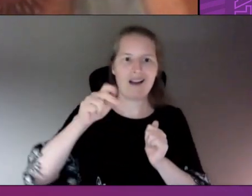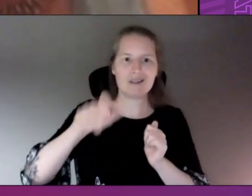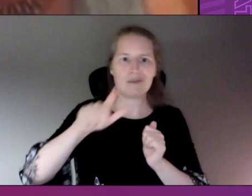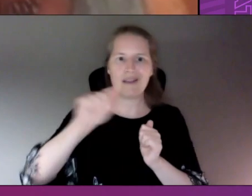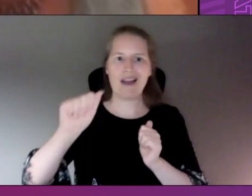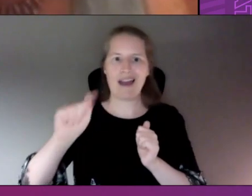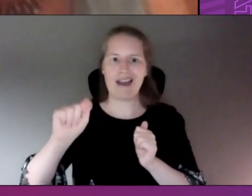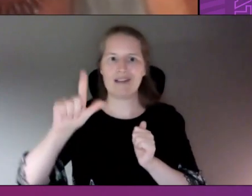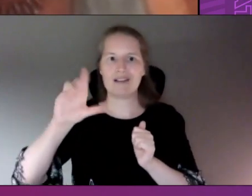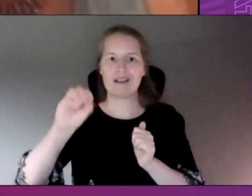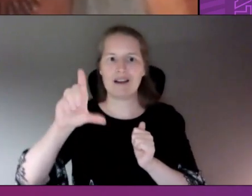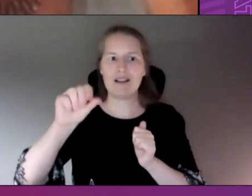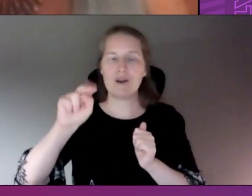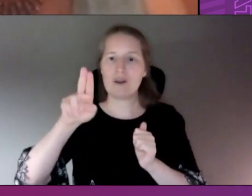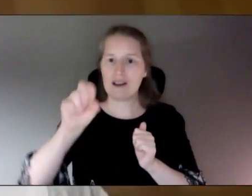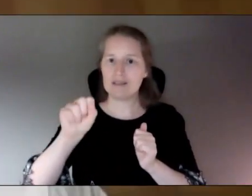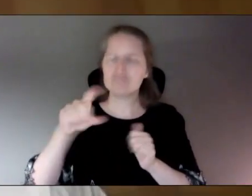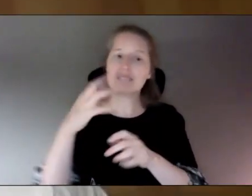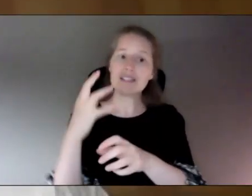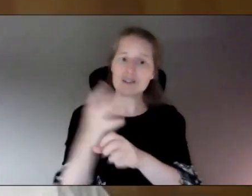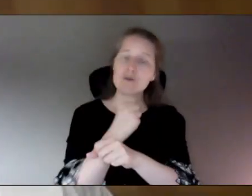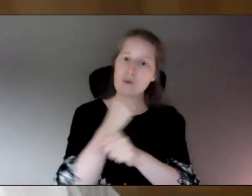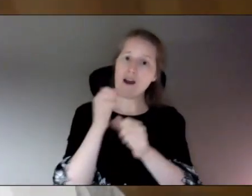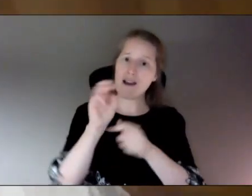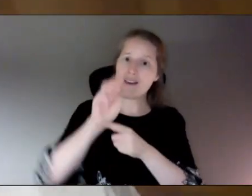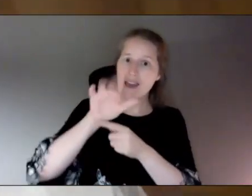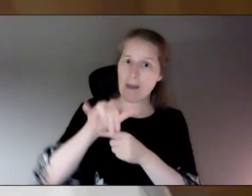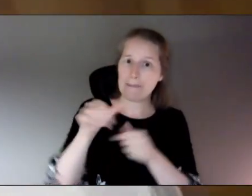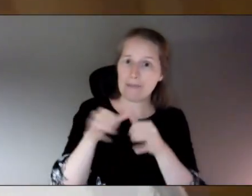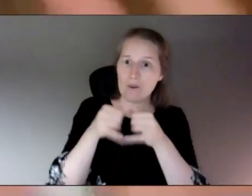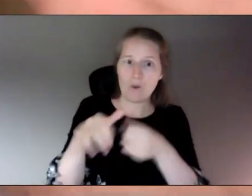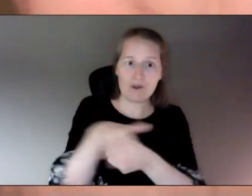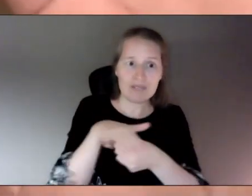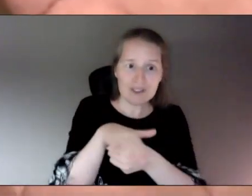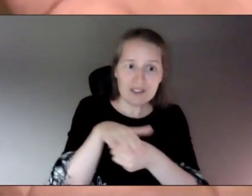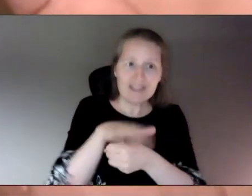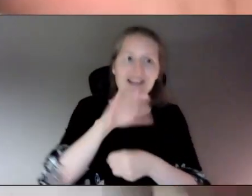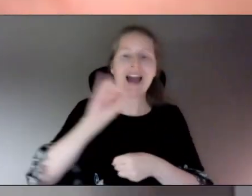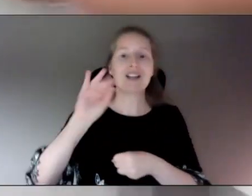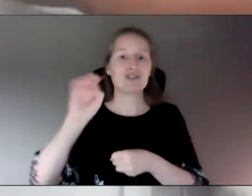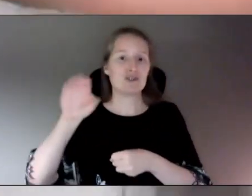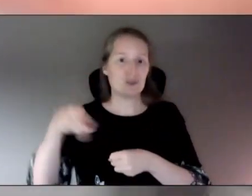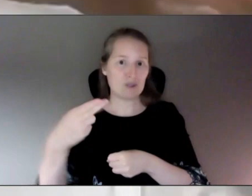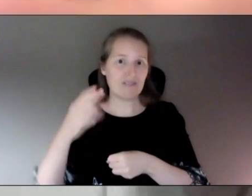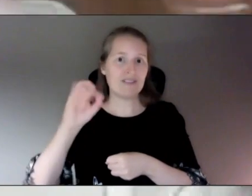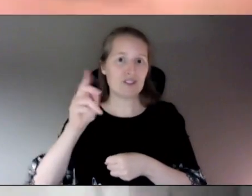of a Regional Emmy Award and a Joseph Jefferson Award. Congratulations, Damone.